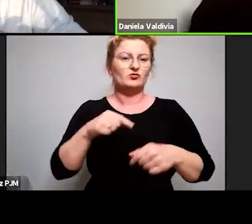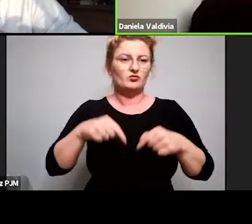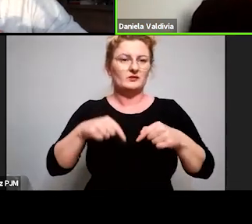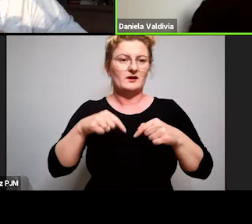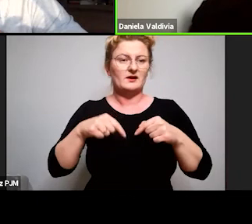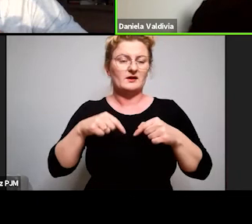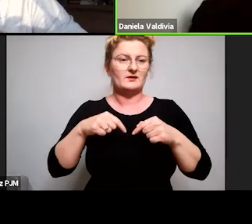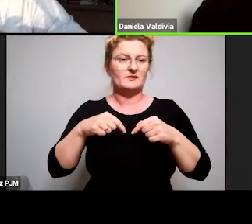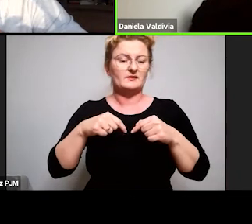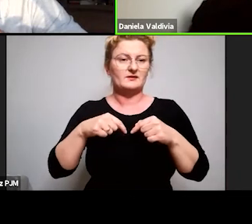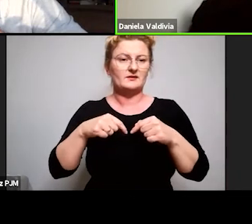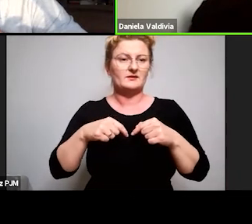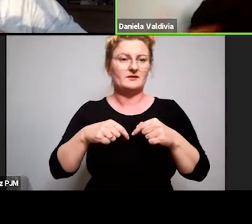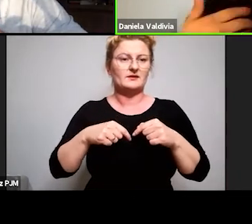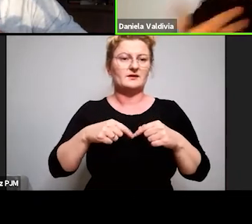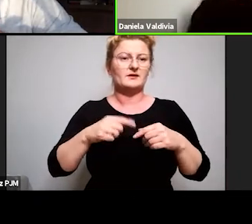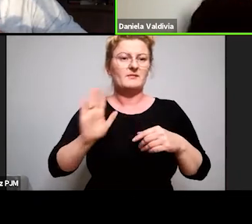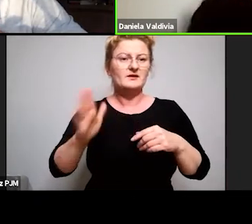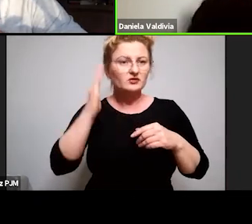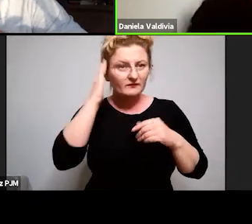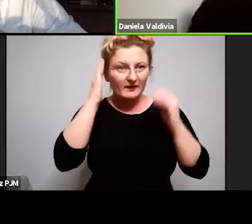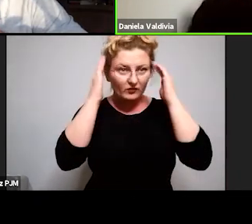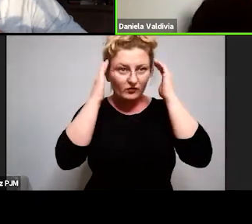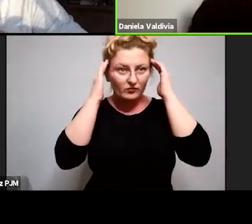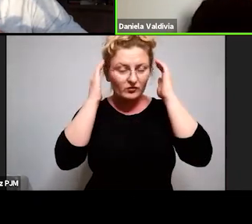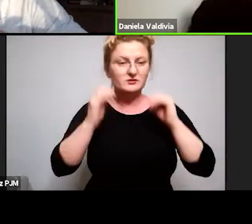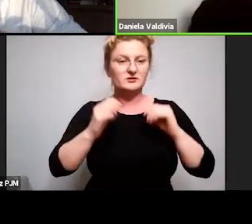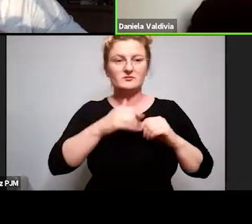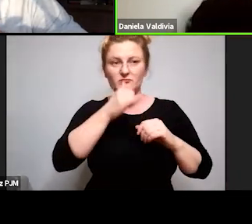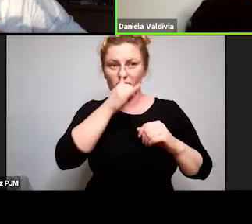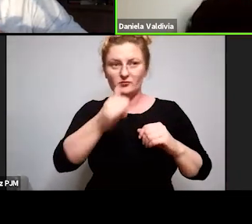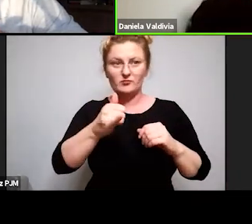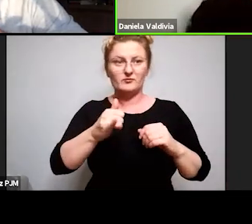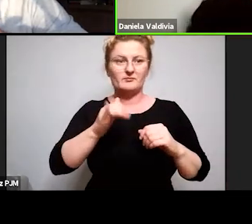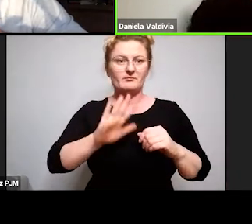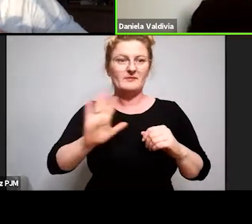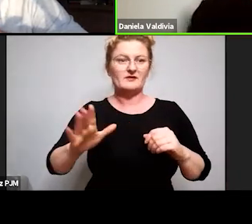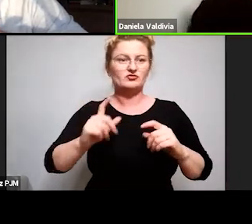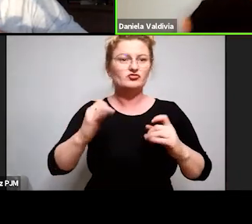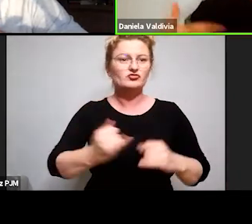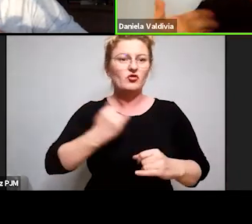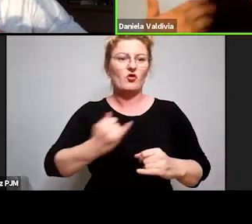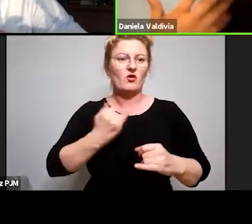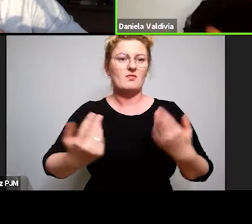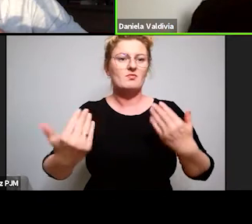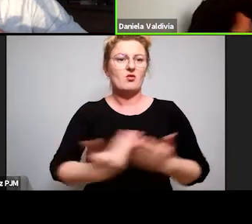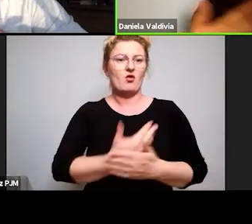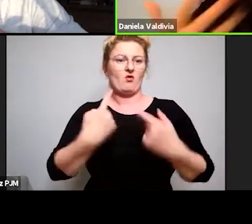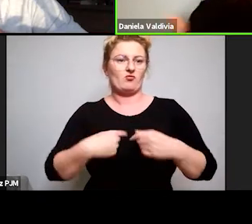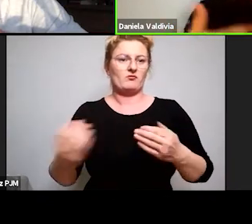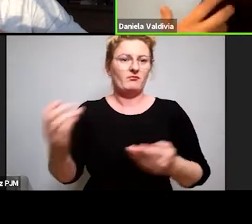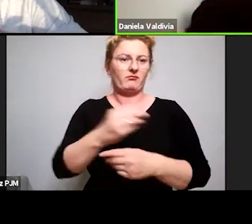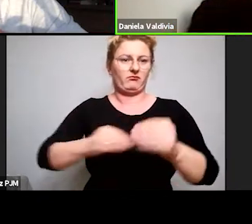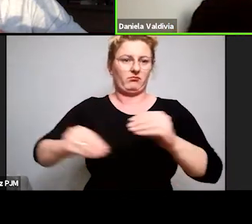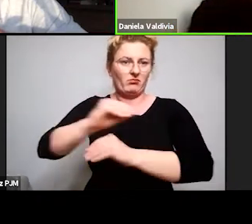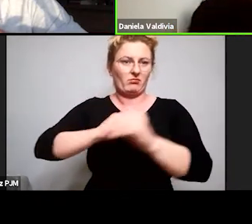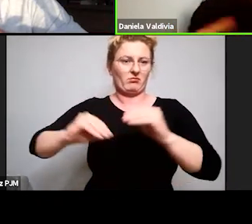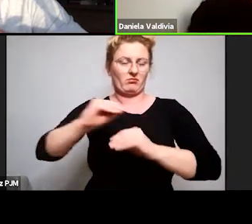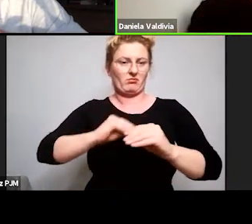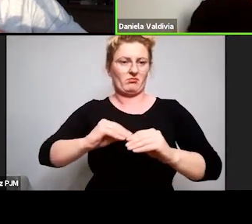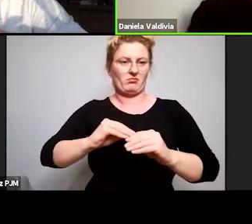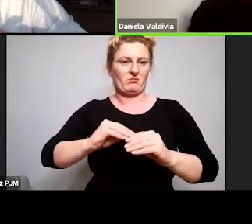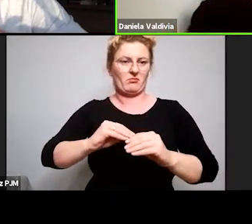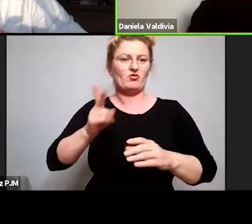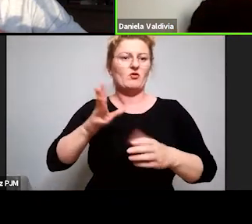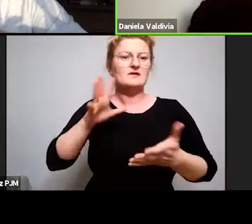So you have new people, and they do exactly the same. They diminish this trust that